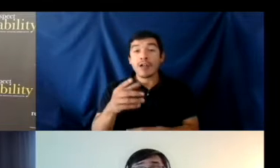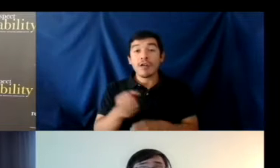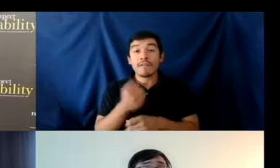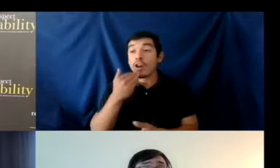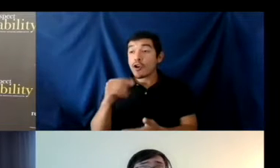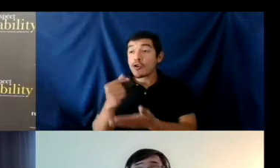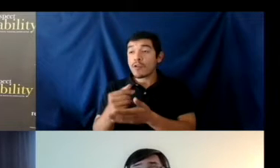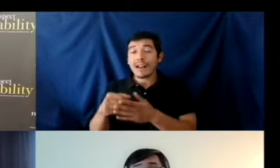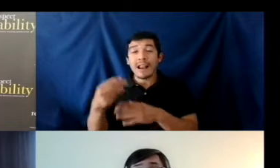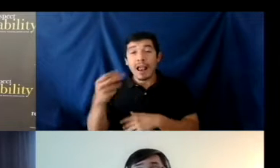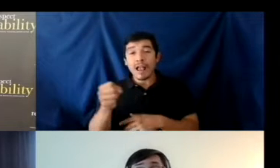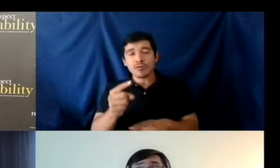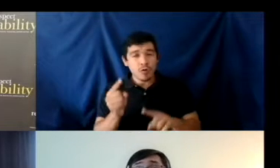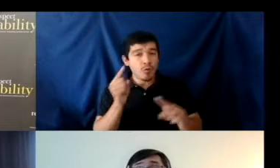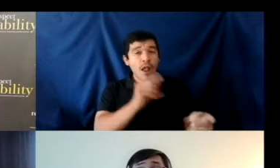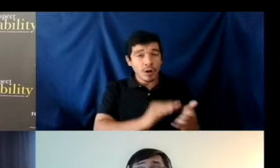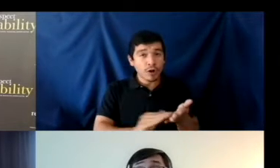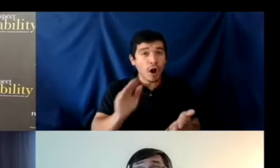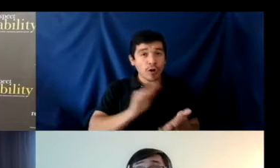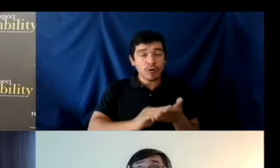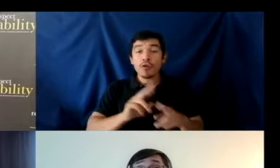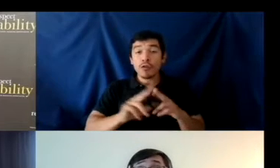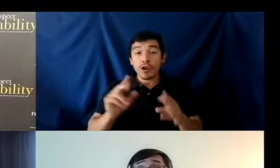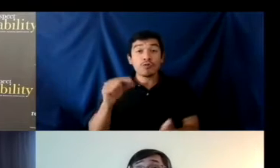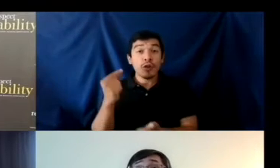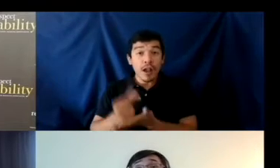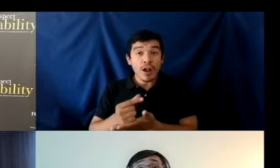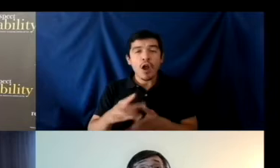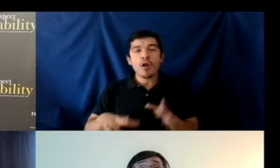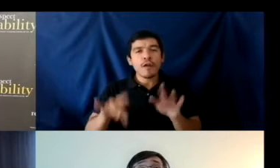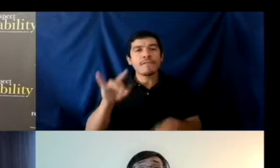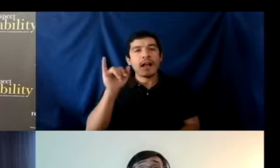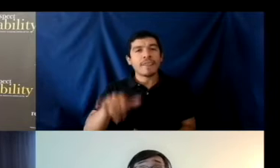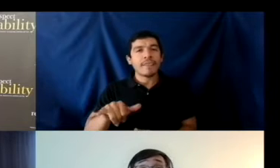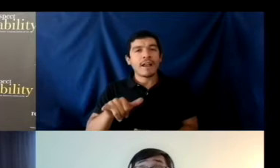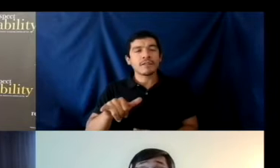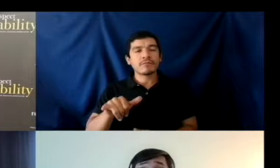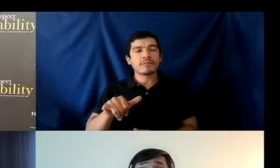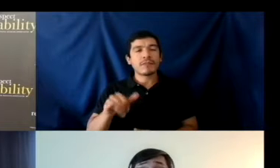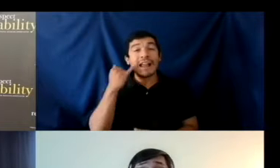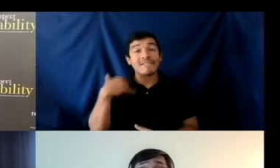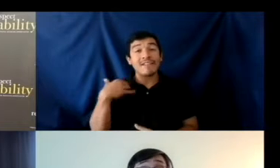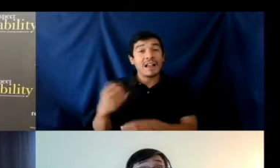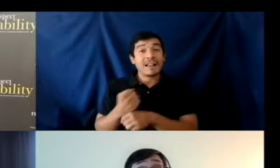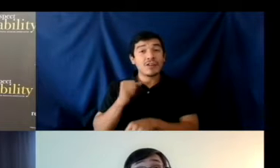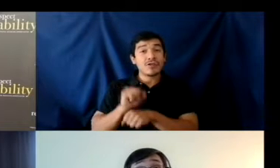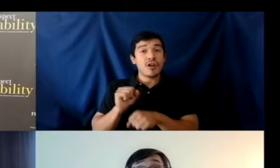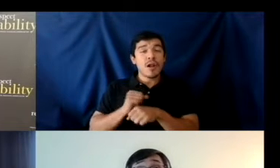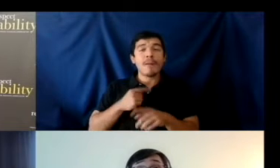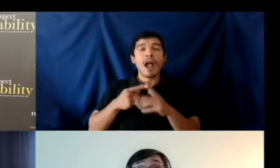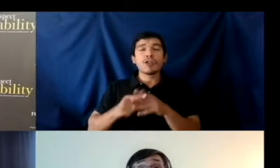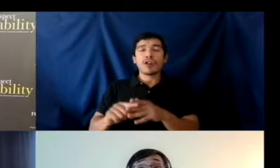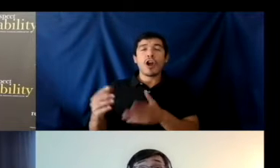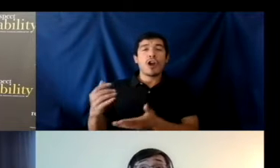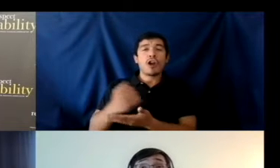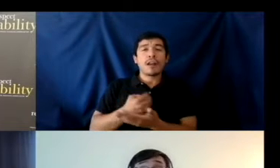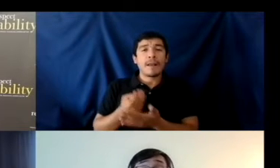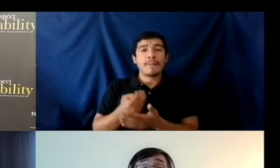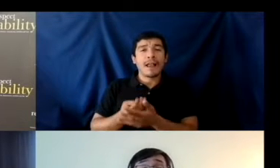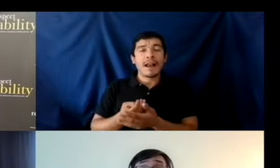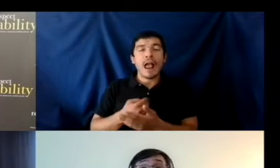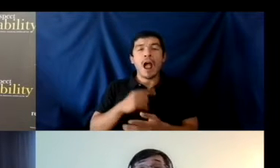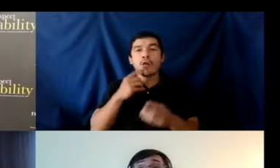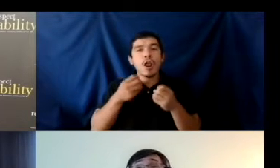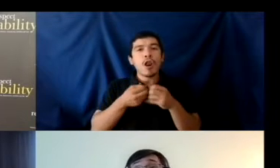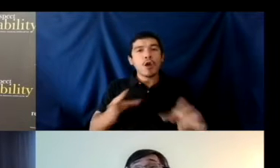grades in high school, you've gone to college, and you're about to graduate, you find that if you get a job and you start earning an income, you literally